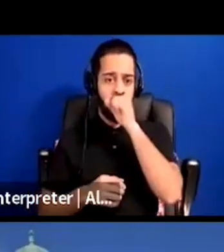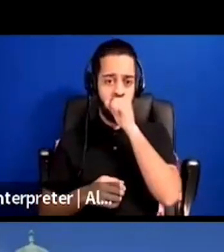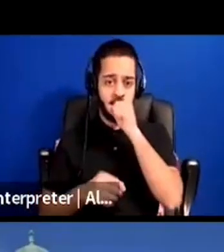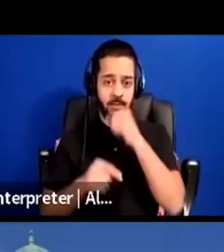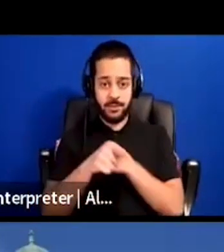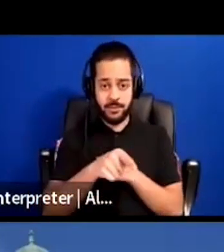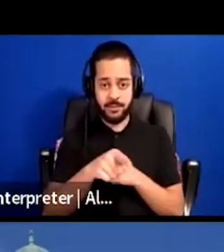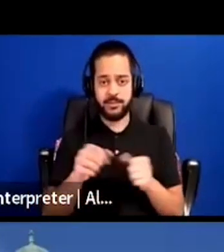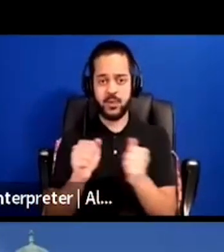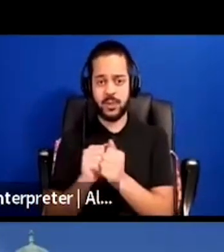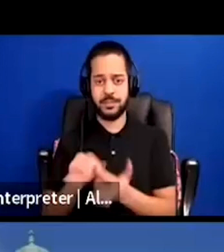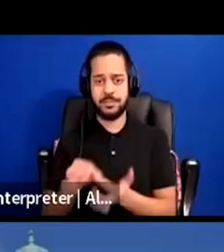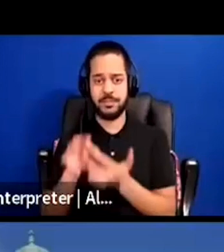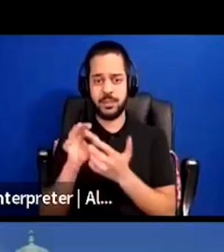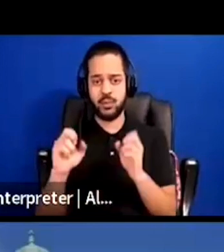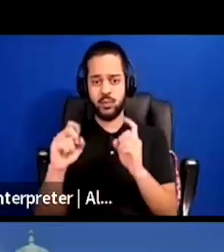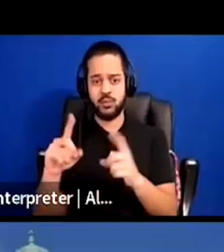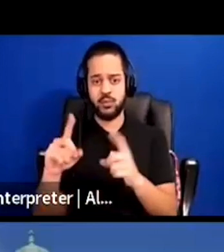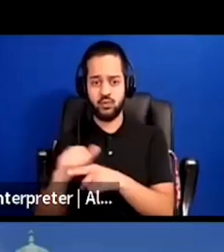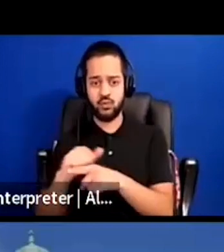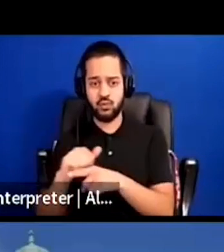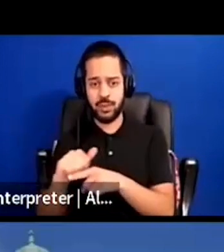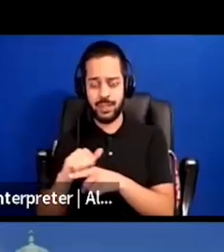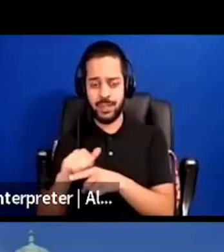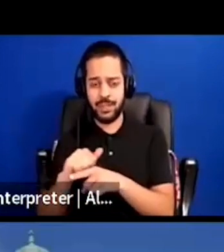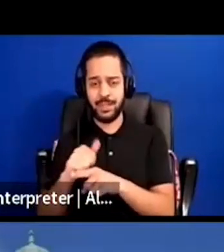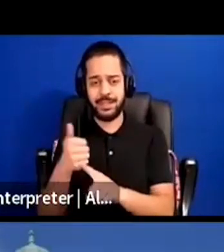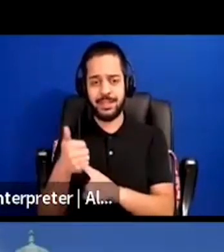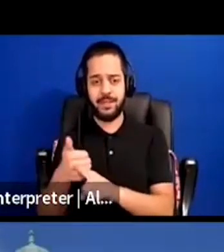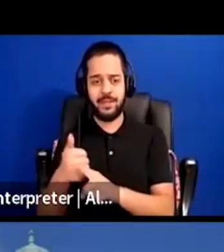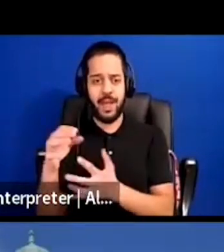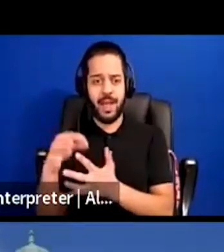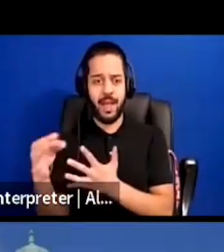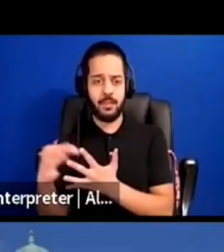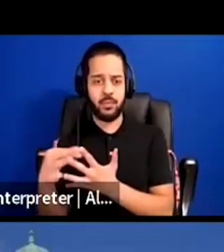special education training is optional.